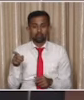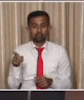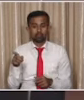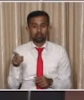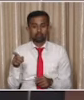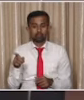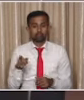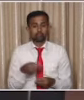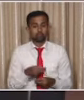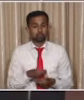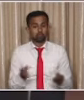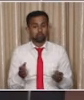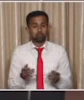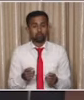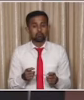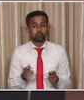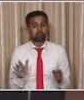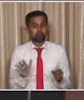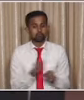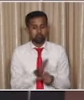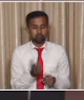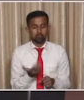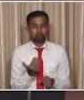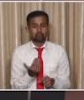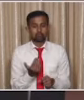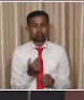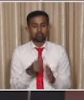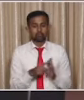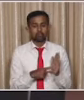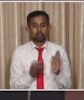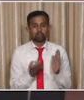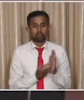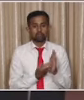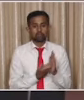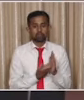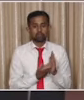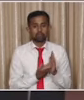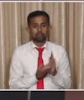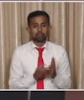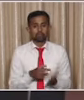it was J.R. Jayawardhan who got up and said, "Let us not